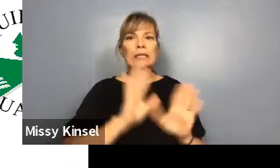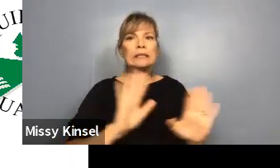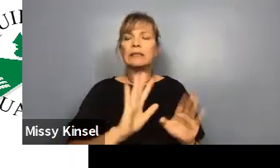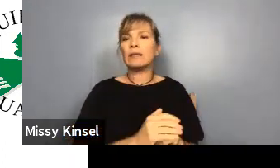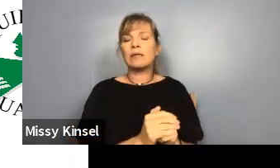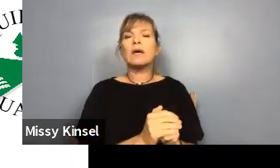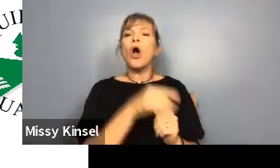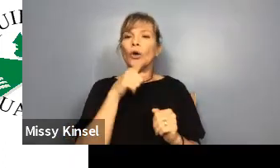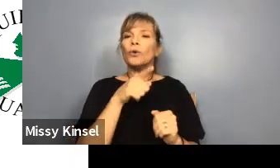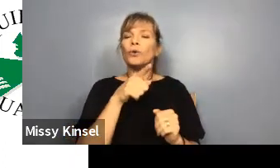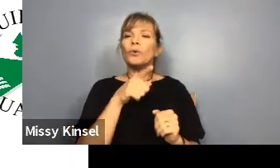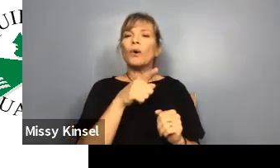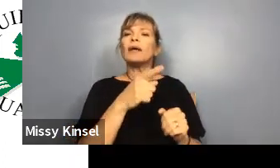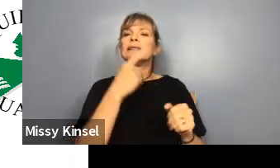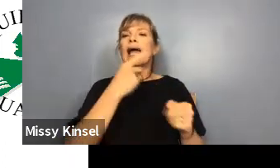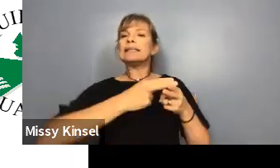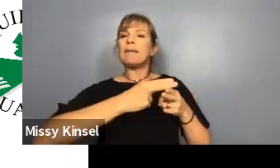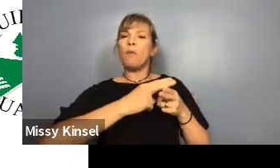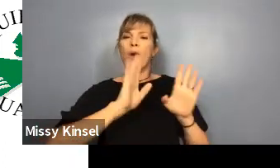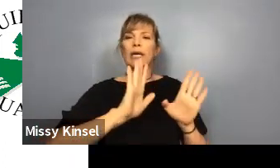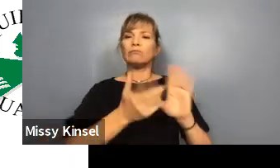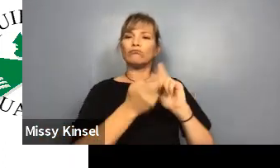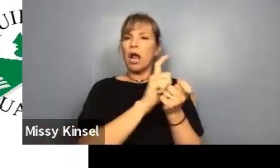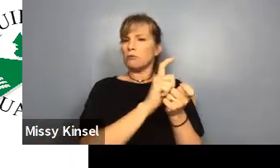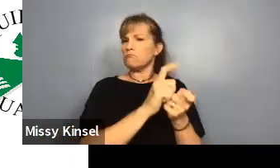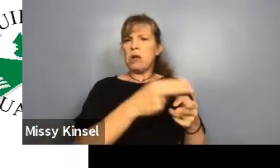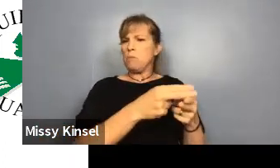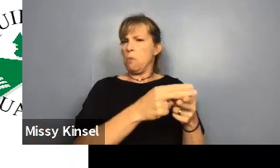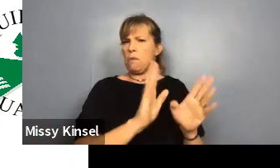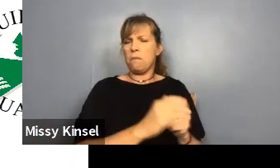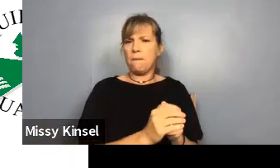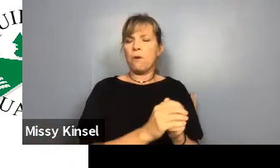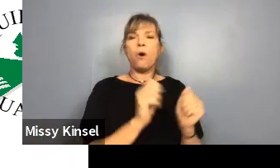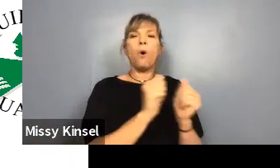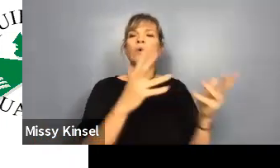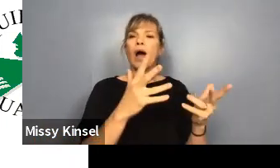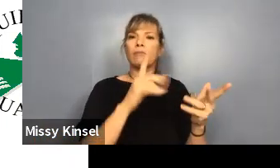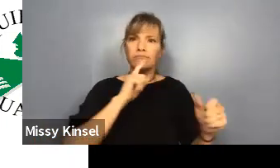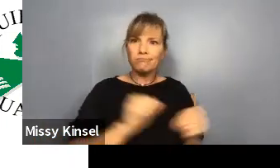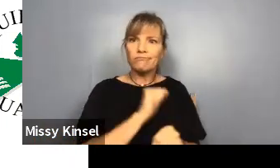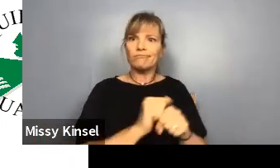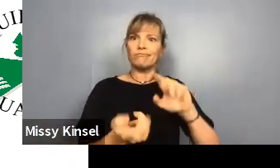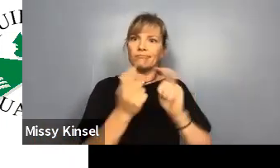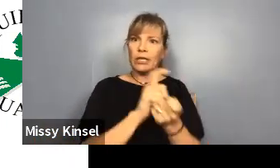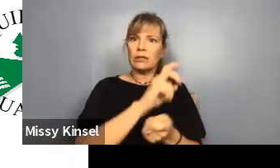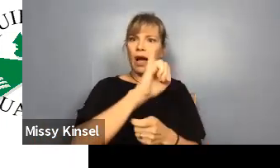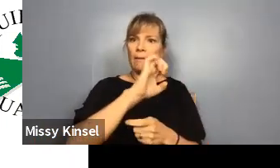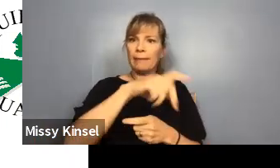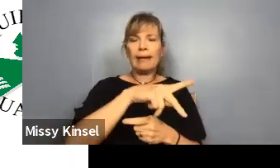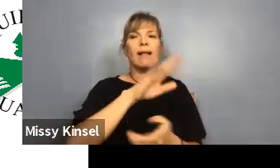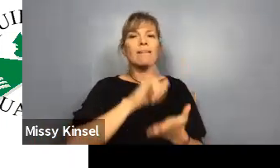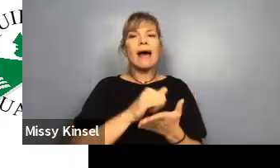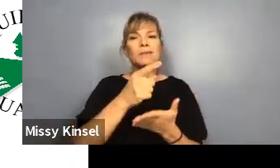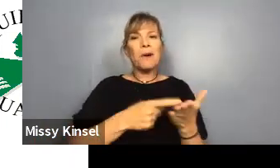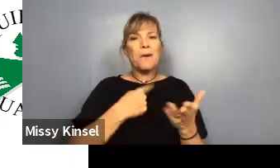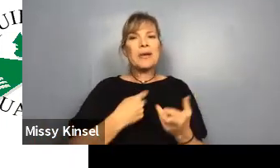make a temporary, you know, change without actually changing the IEP. So that's what we